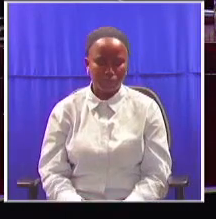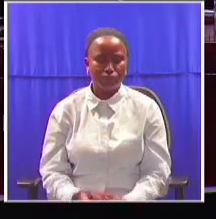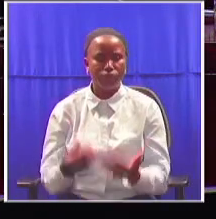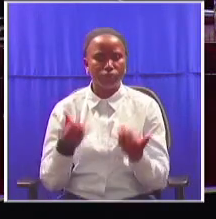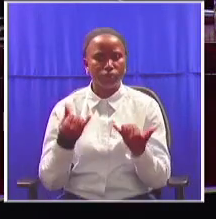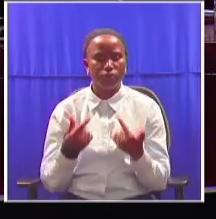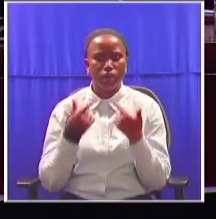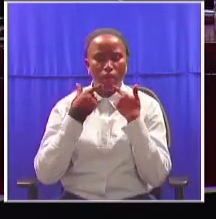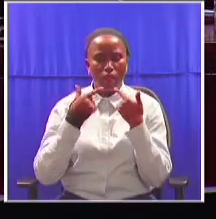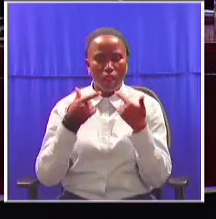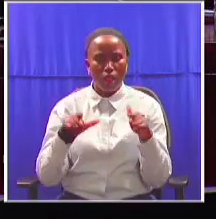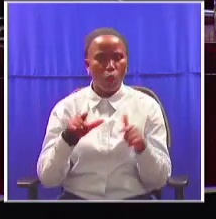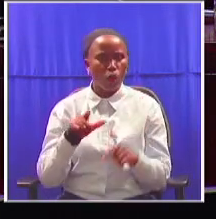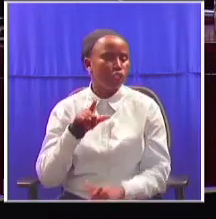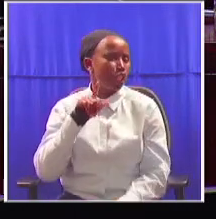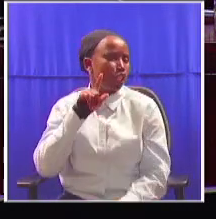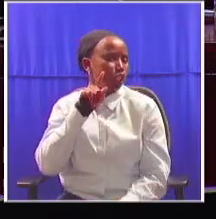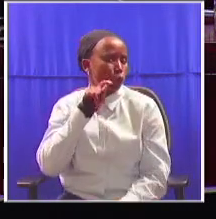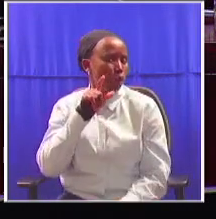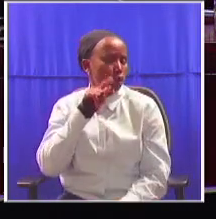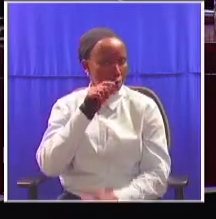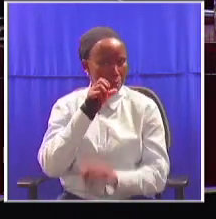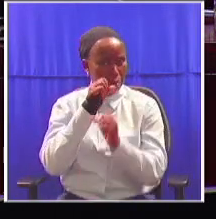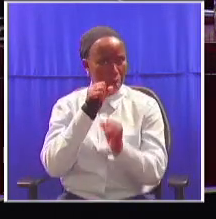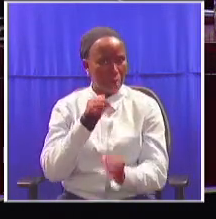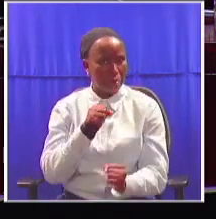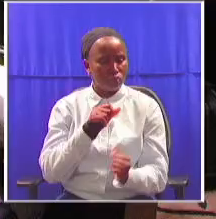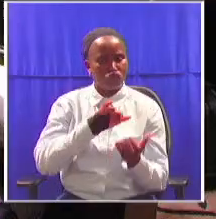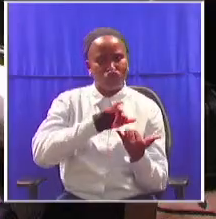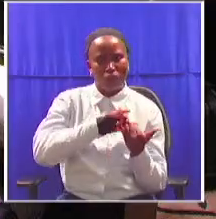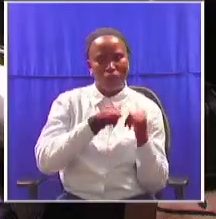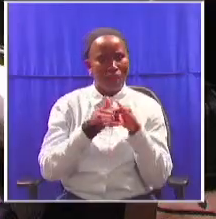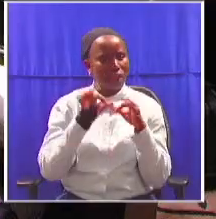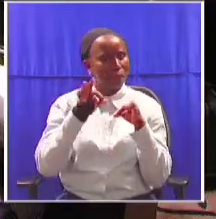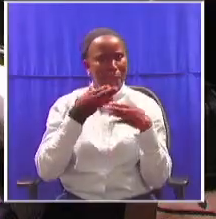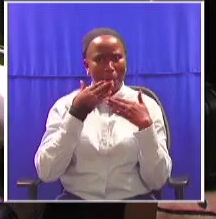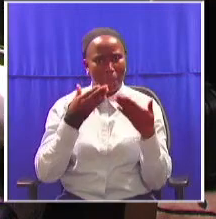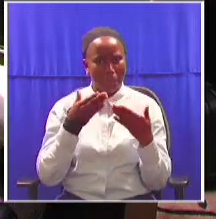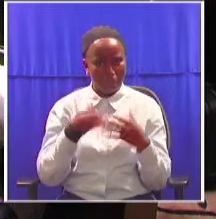ba mona ntlung yena hore re sebetse mo